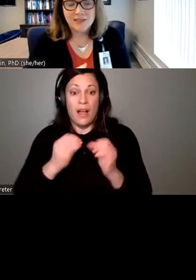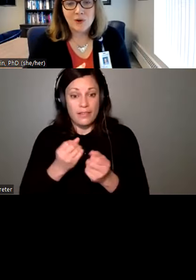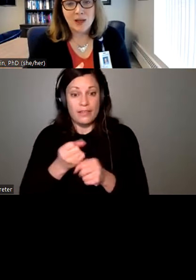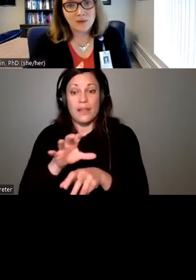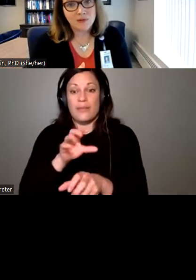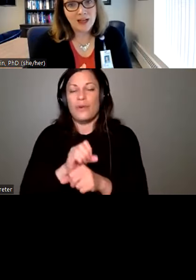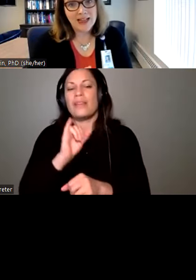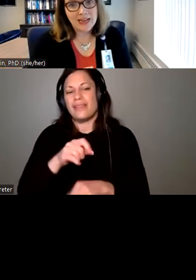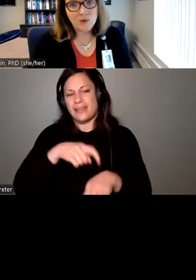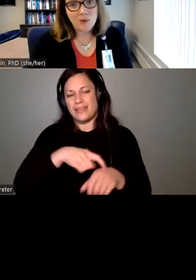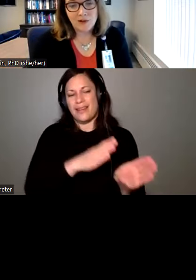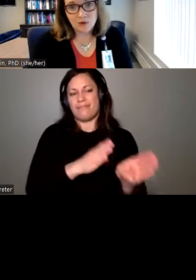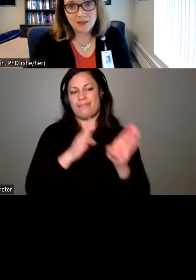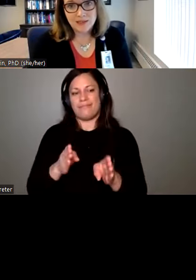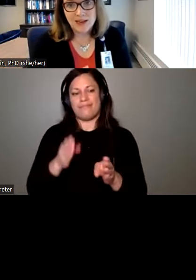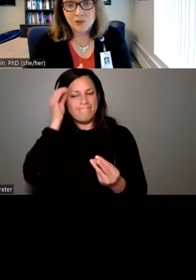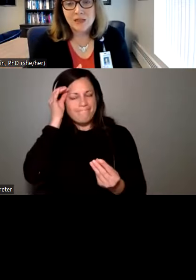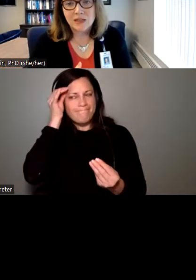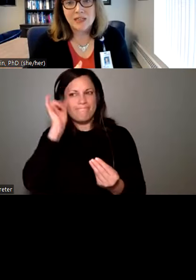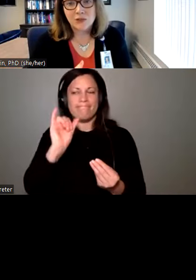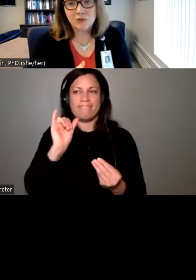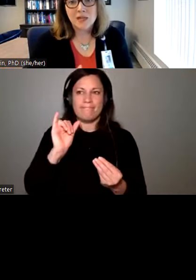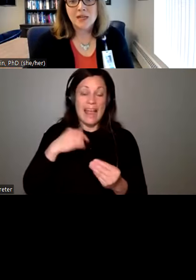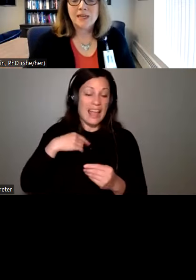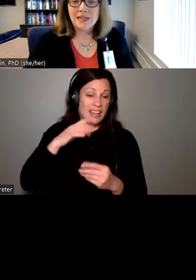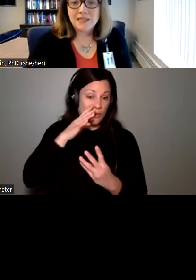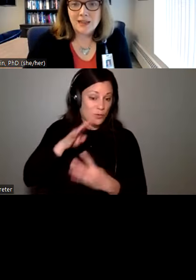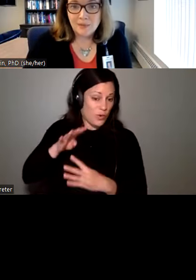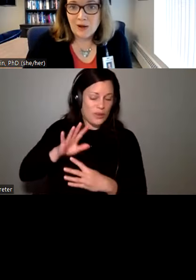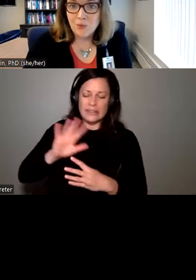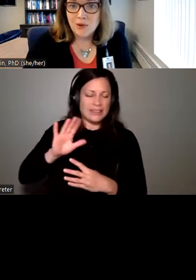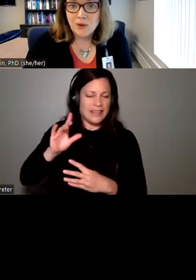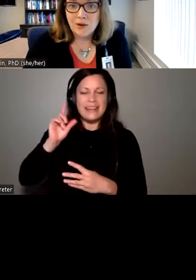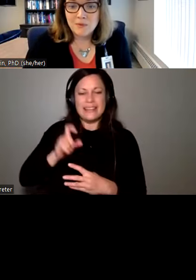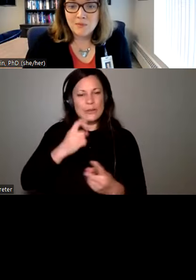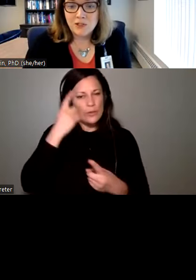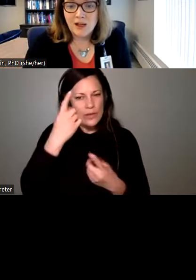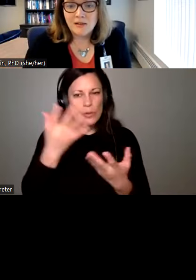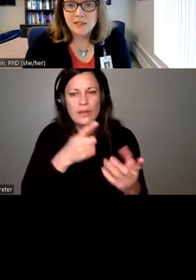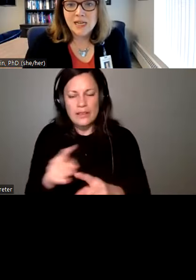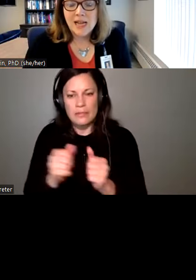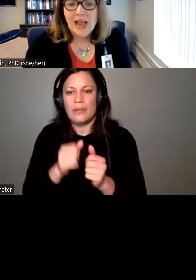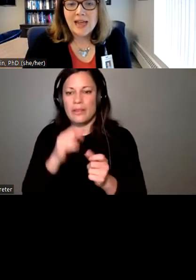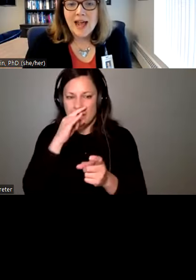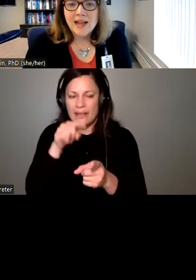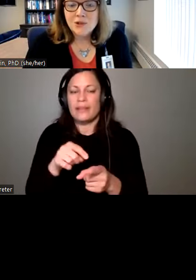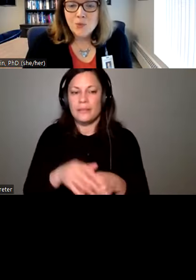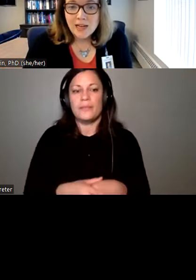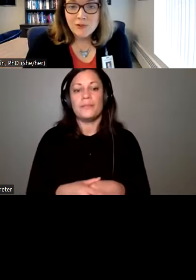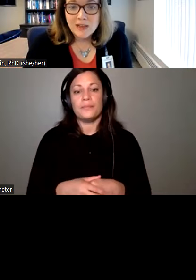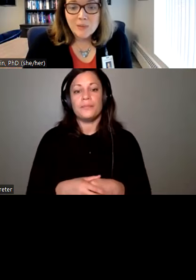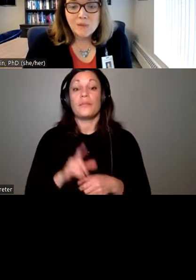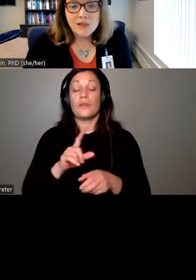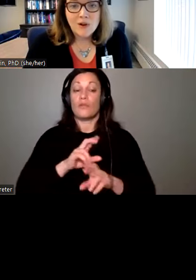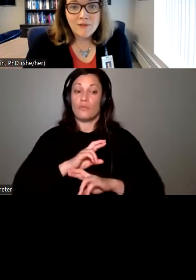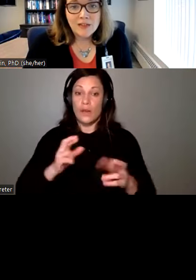to kind of say, okay, well, I can't quite ignore this. I actually really do need to think about what's going on with my child. And as they're waiting